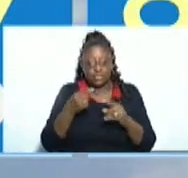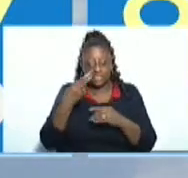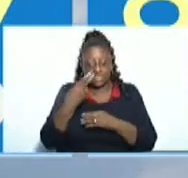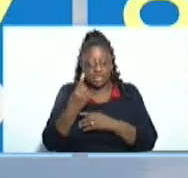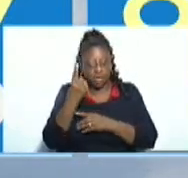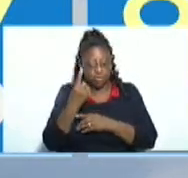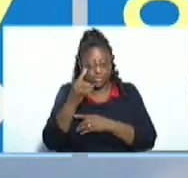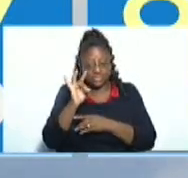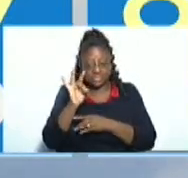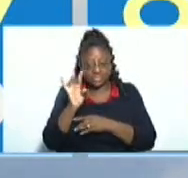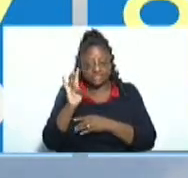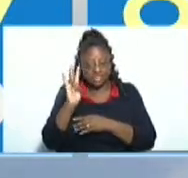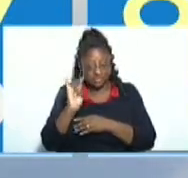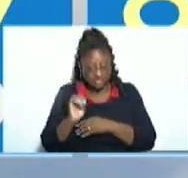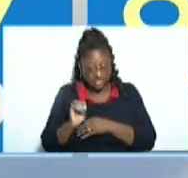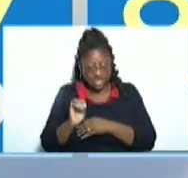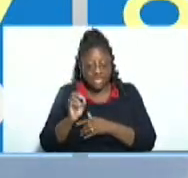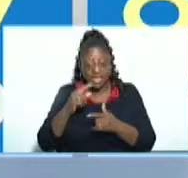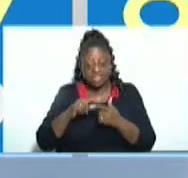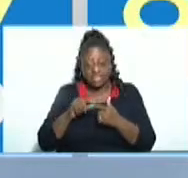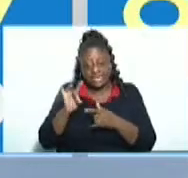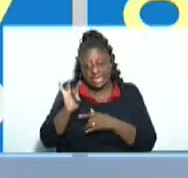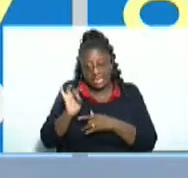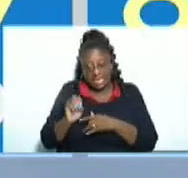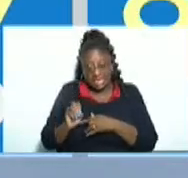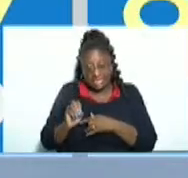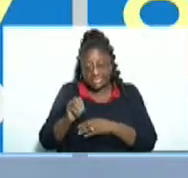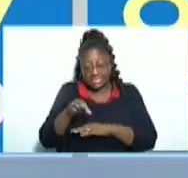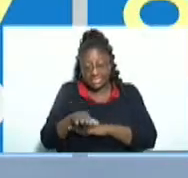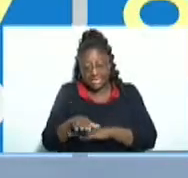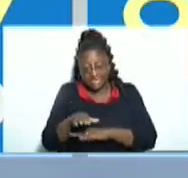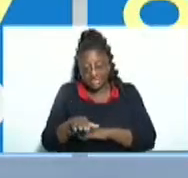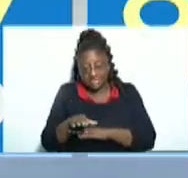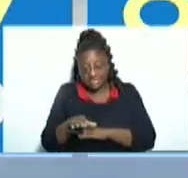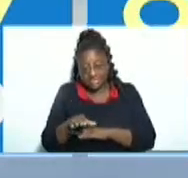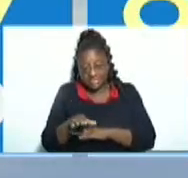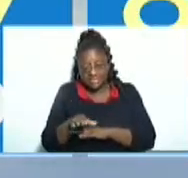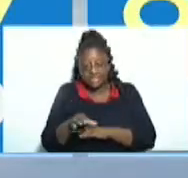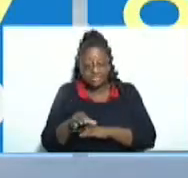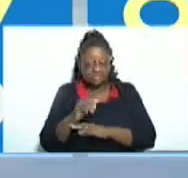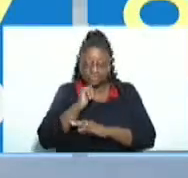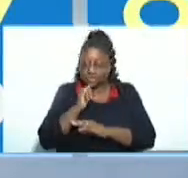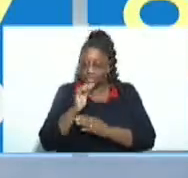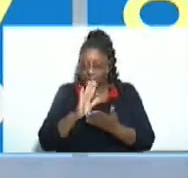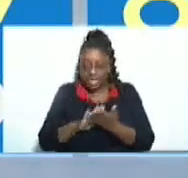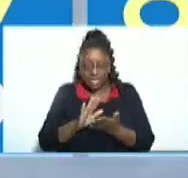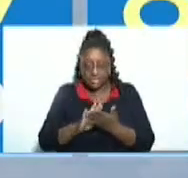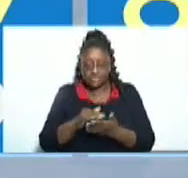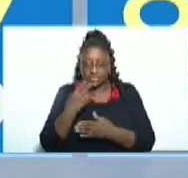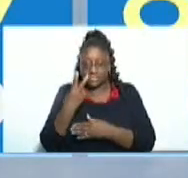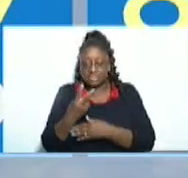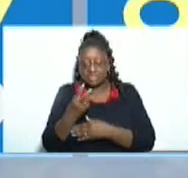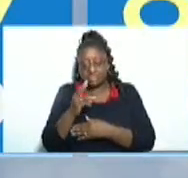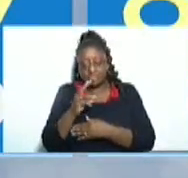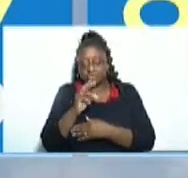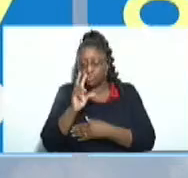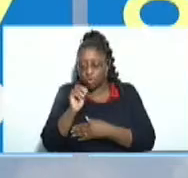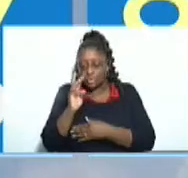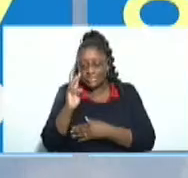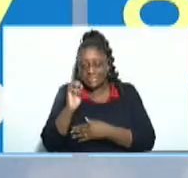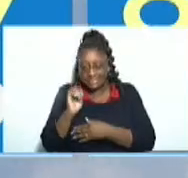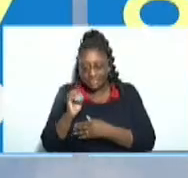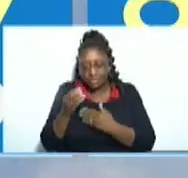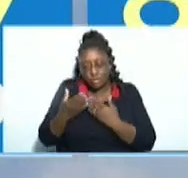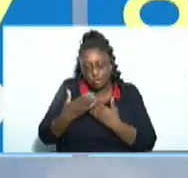70s during the daytime, slightly around the 80-degree marks. Nighttime temperatures still not bad, but we would not see those 60s, but they'll be very